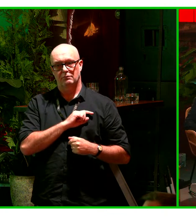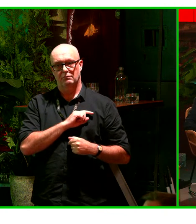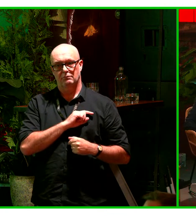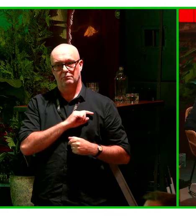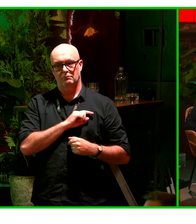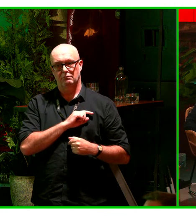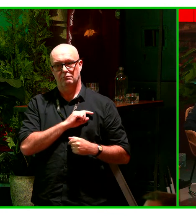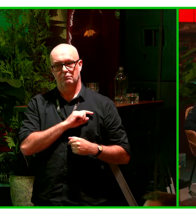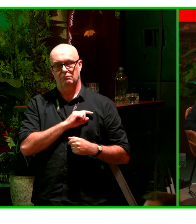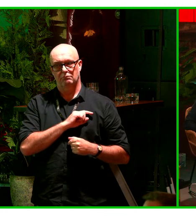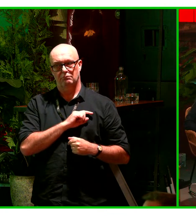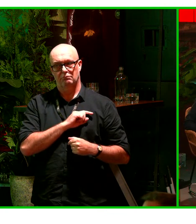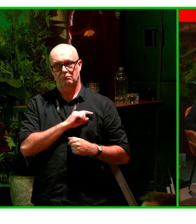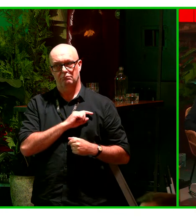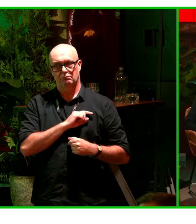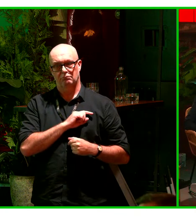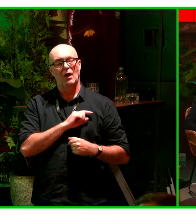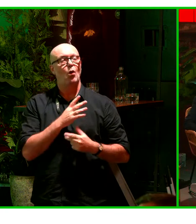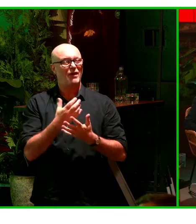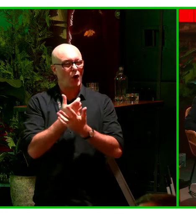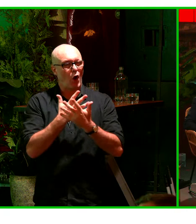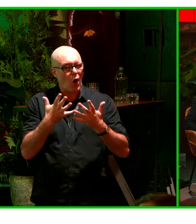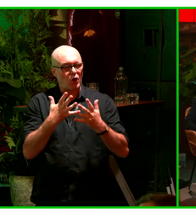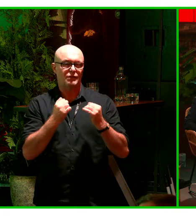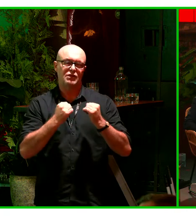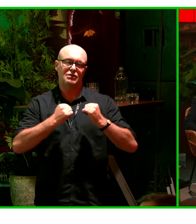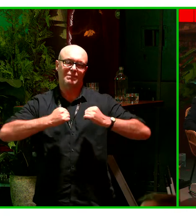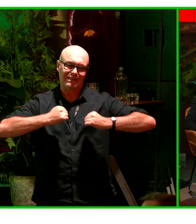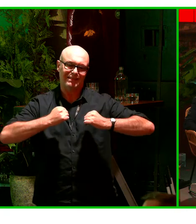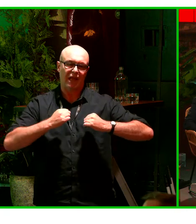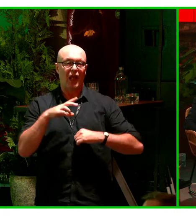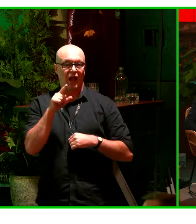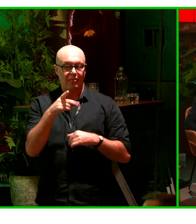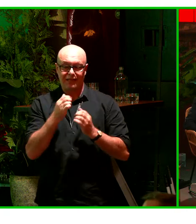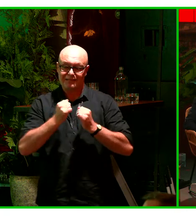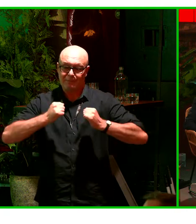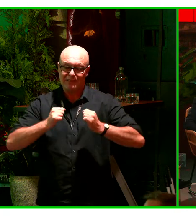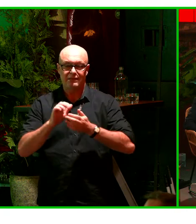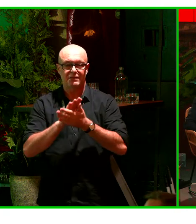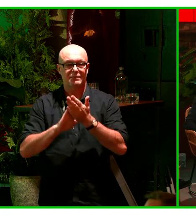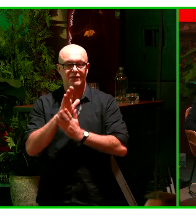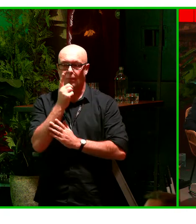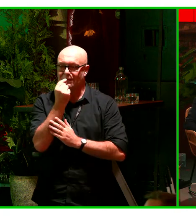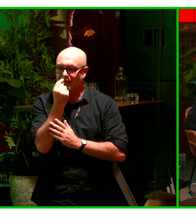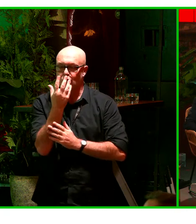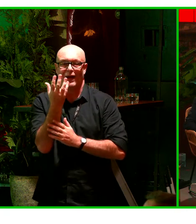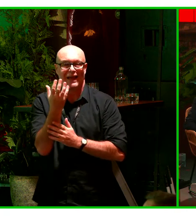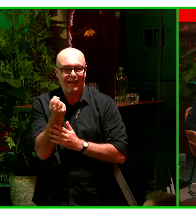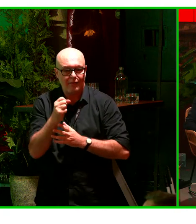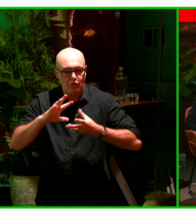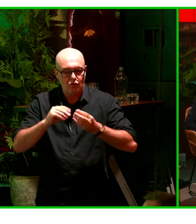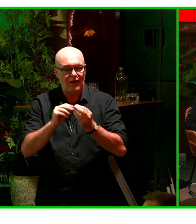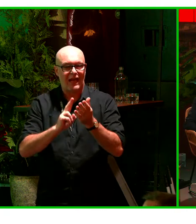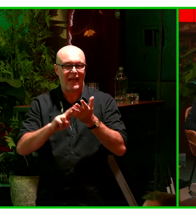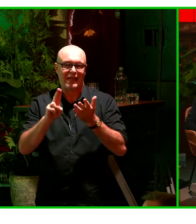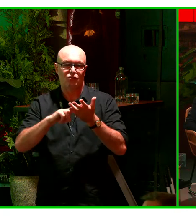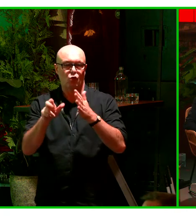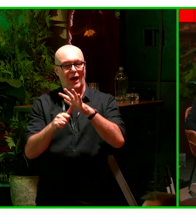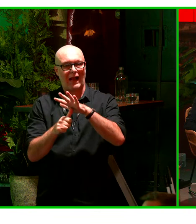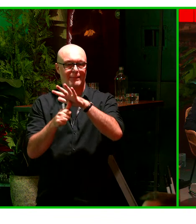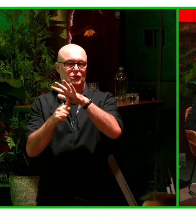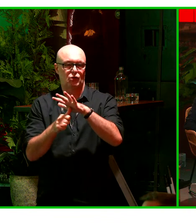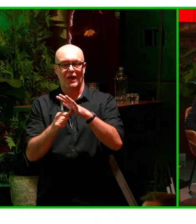open space. And that open space provides all sorts of potential for forms of natural capital and